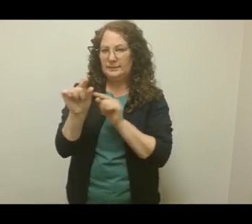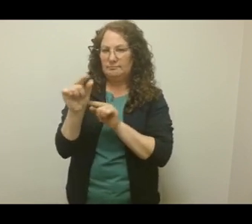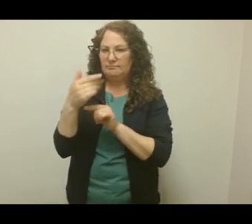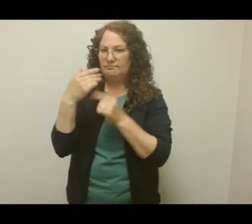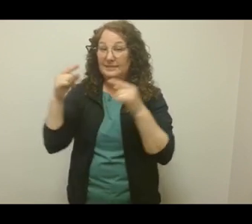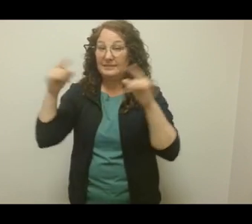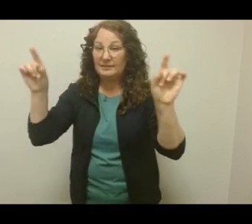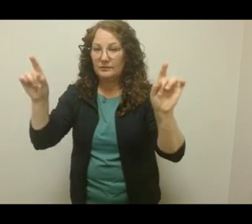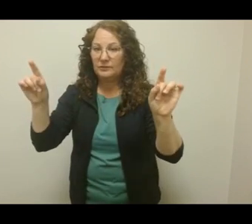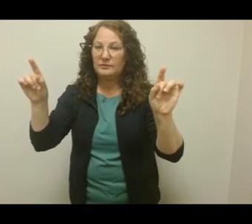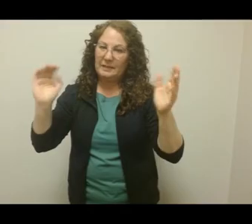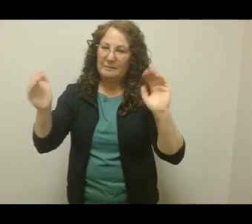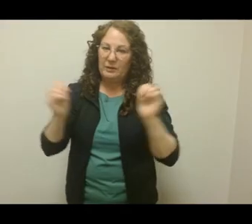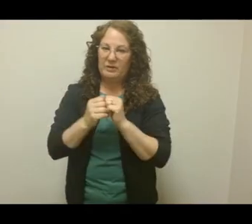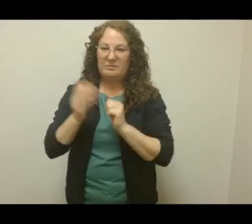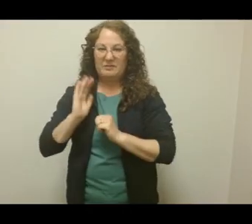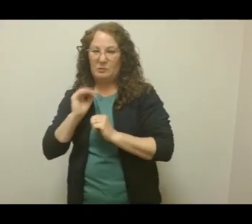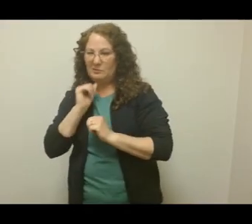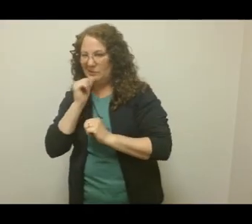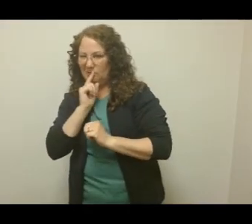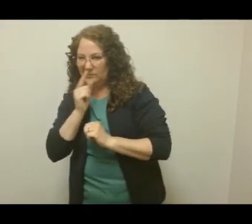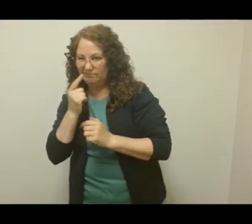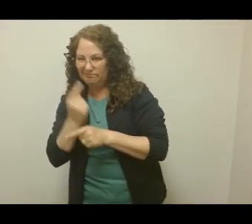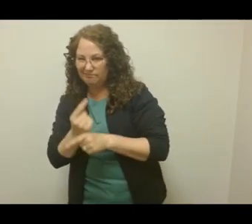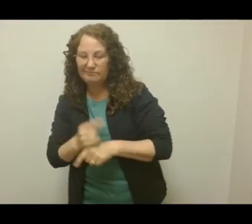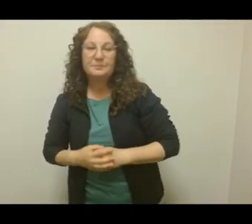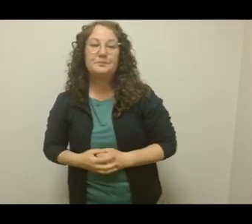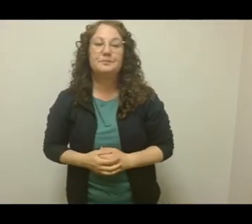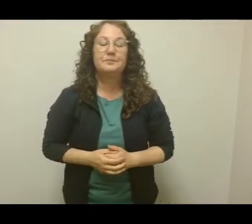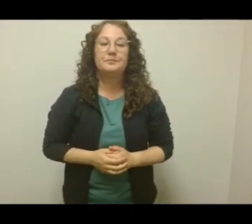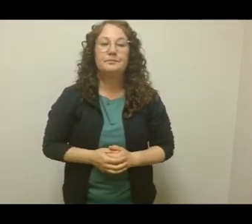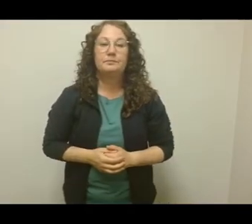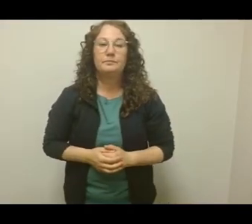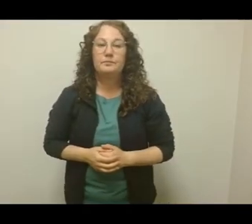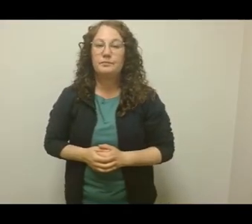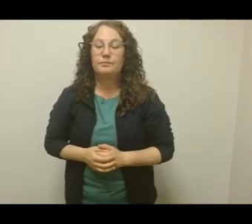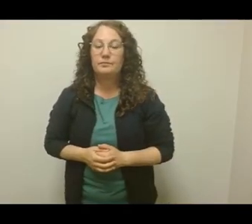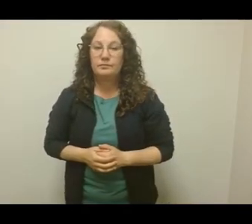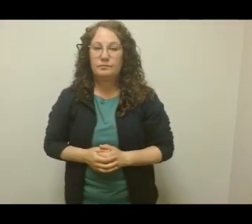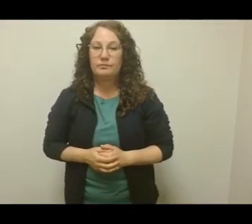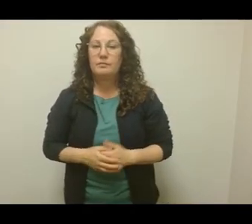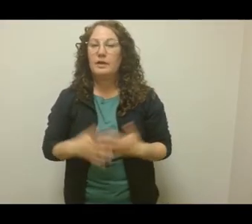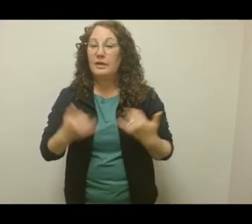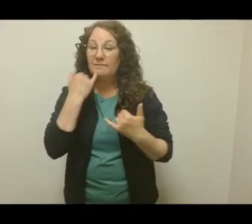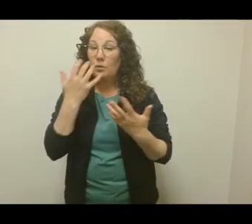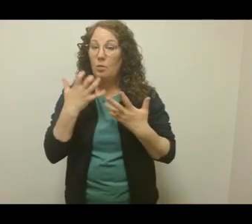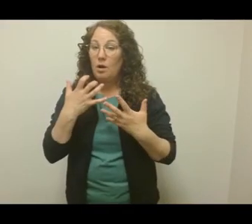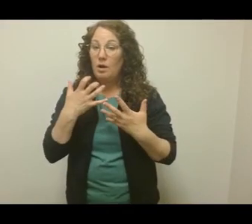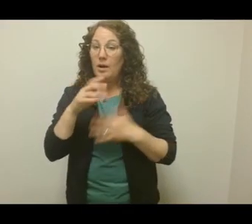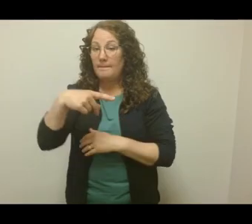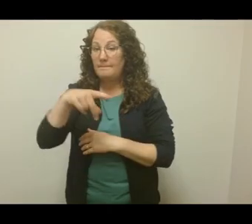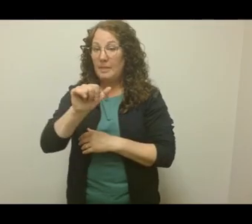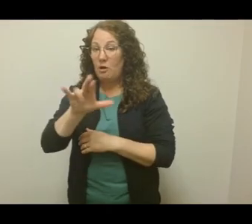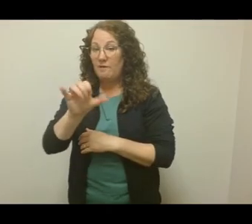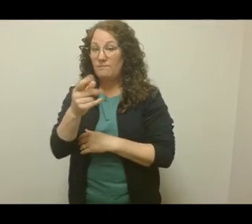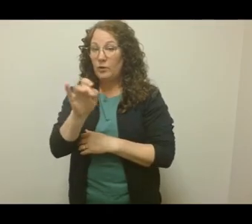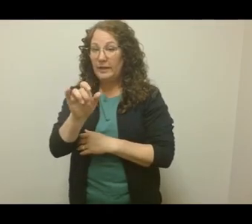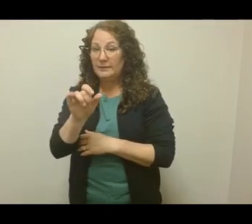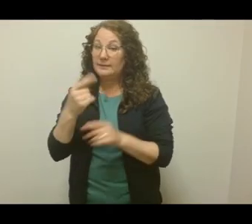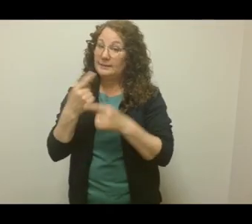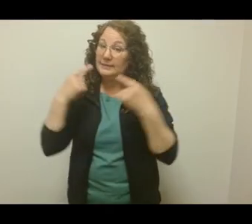be not paraphrasing at all. So to paraphrase successfully, try following these 6